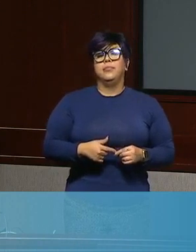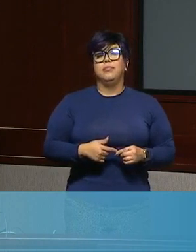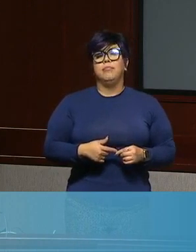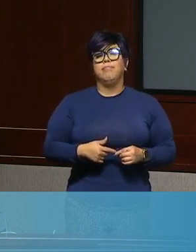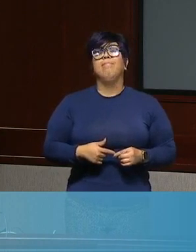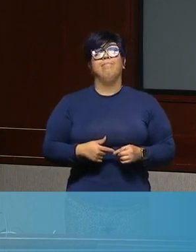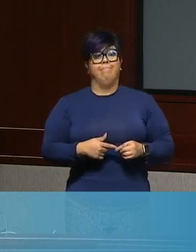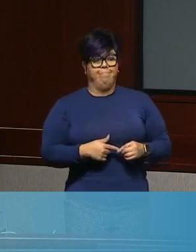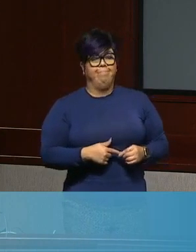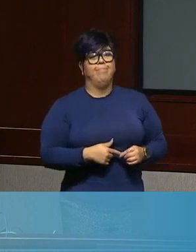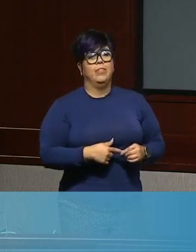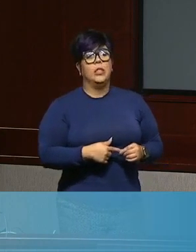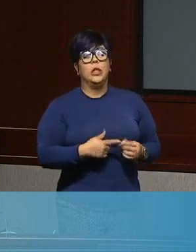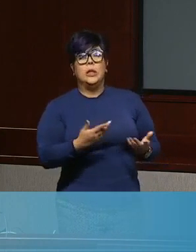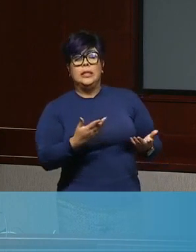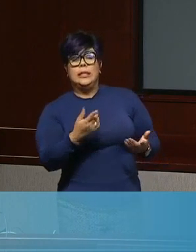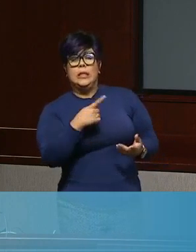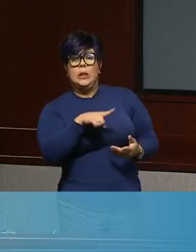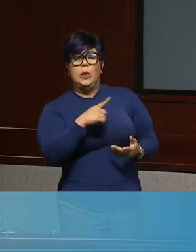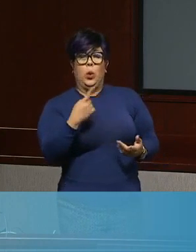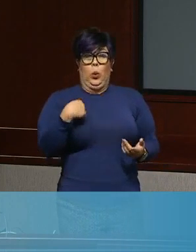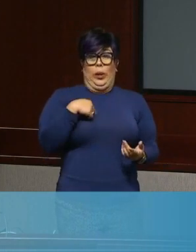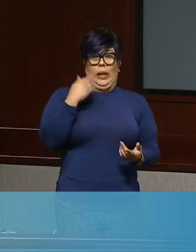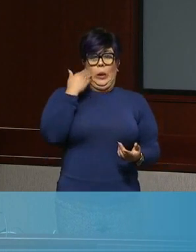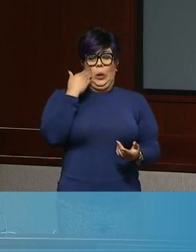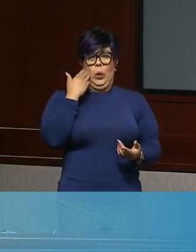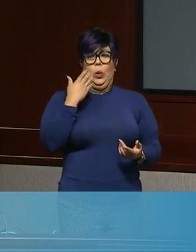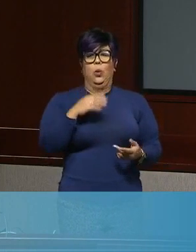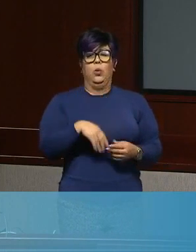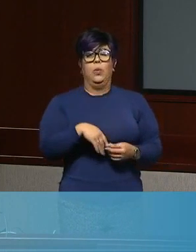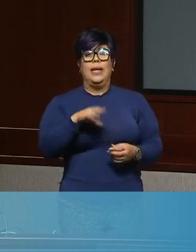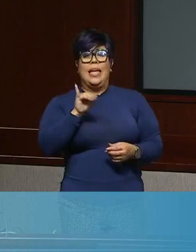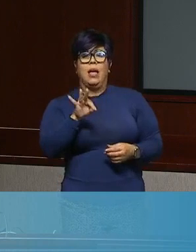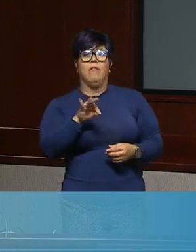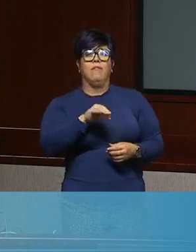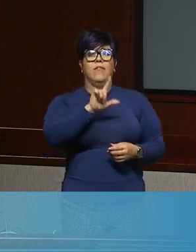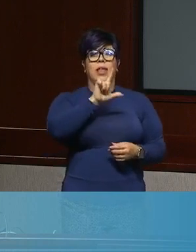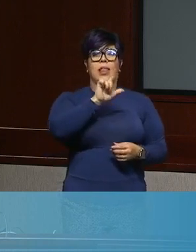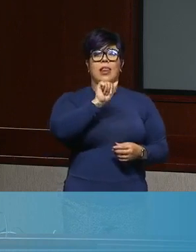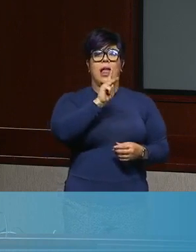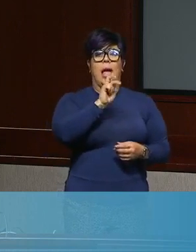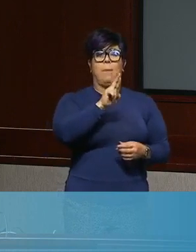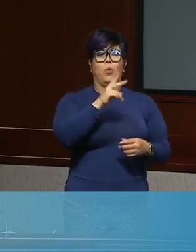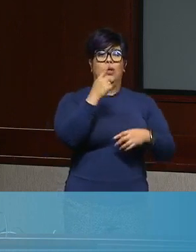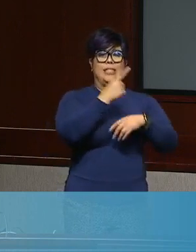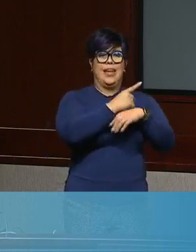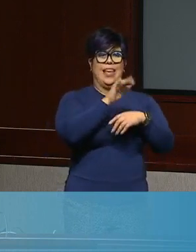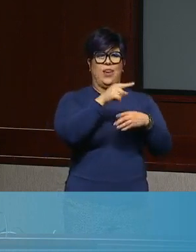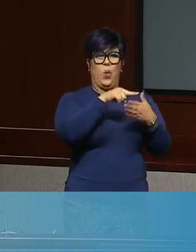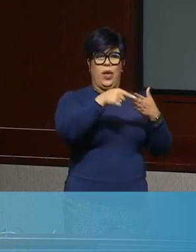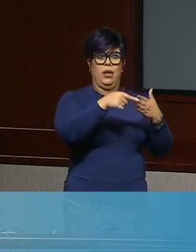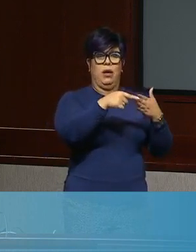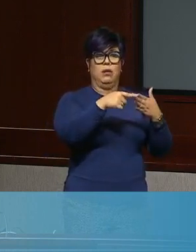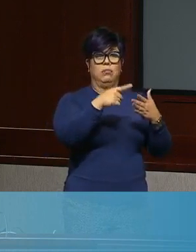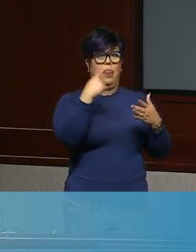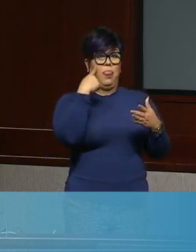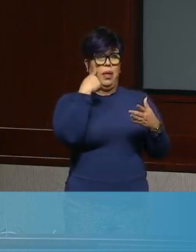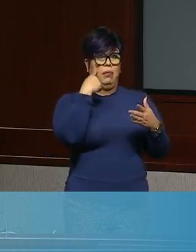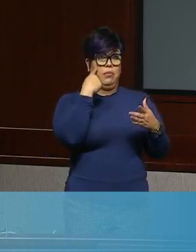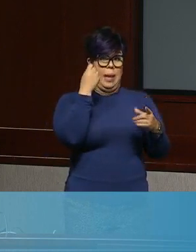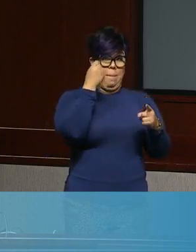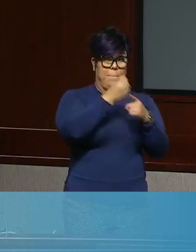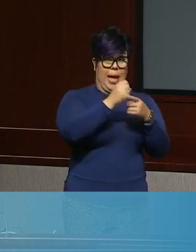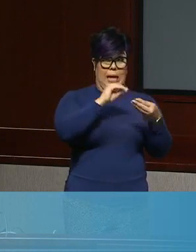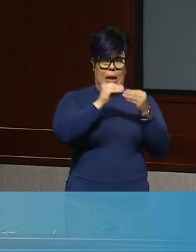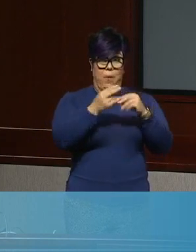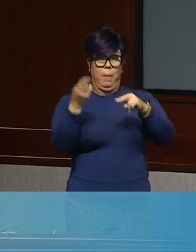Hi there. Do we know yet if Labor Day has affected the number of cases here in town? If not yet, when should we expect to see differences,